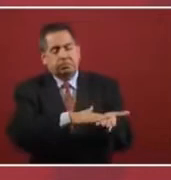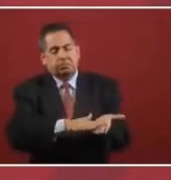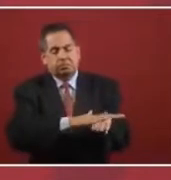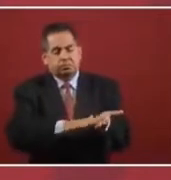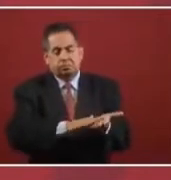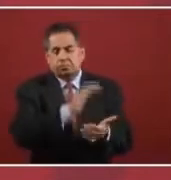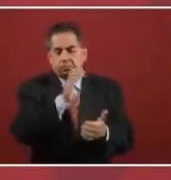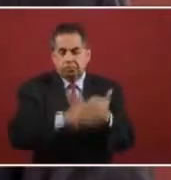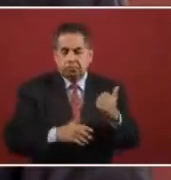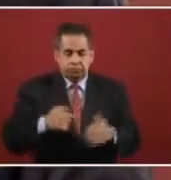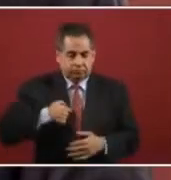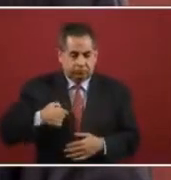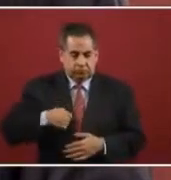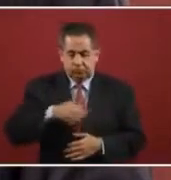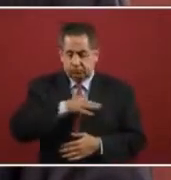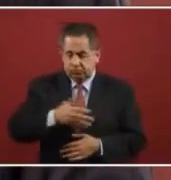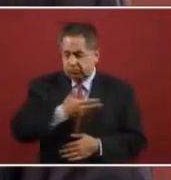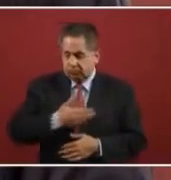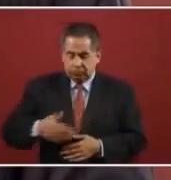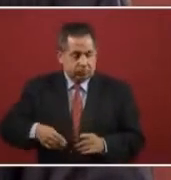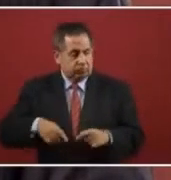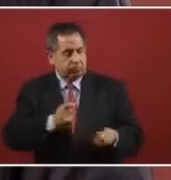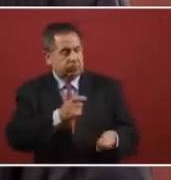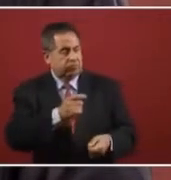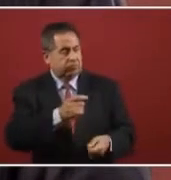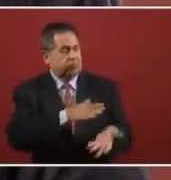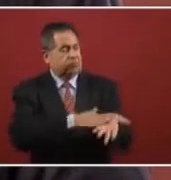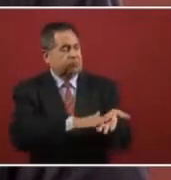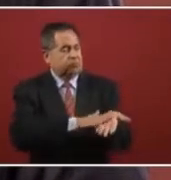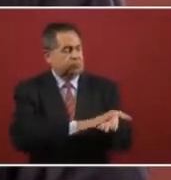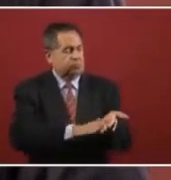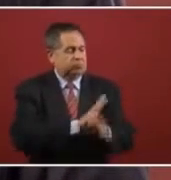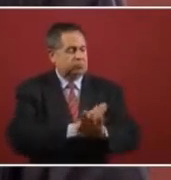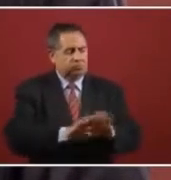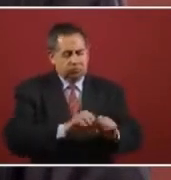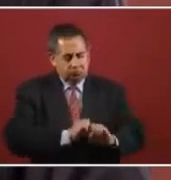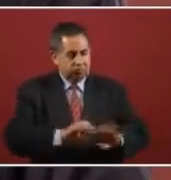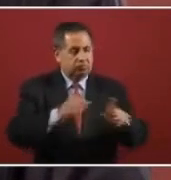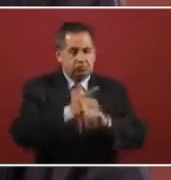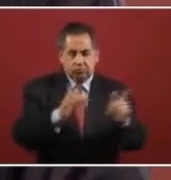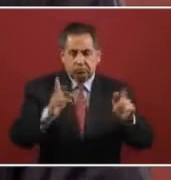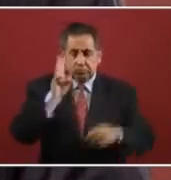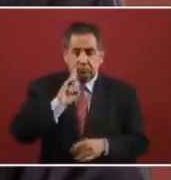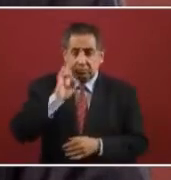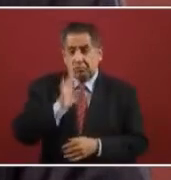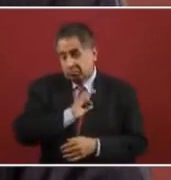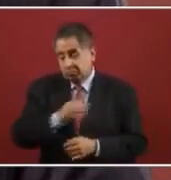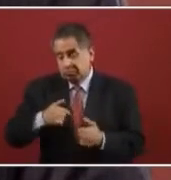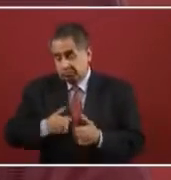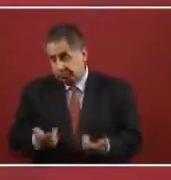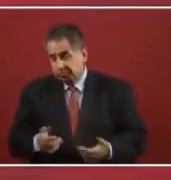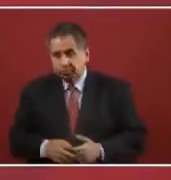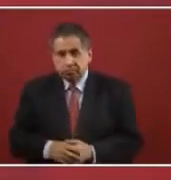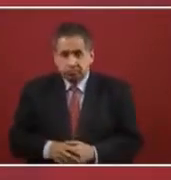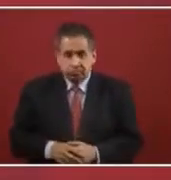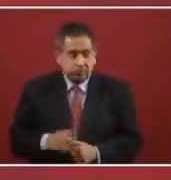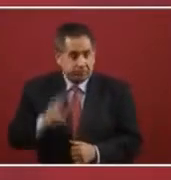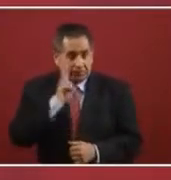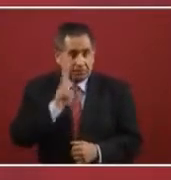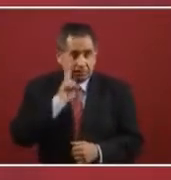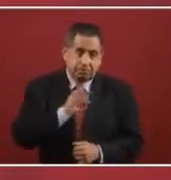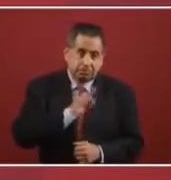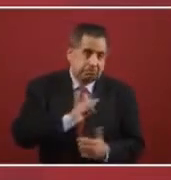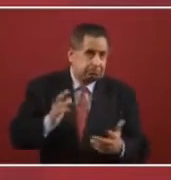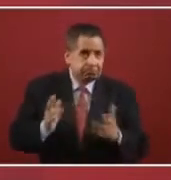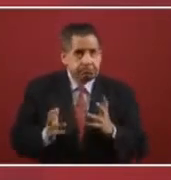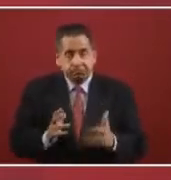que yo pueda, that they can get some data so that I can look at them myself. So I